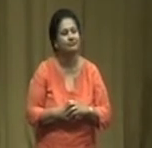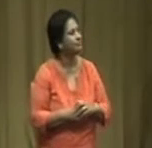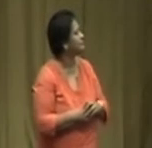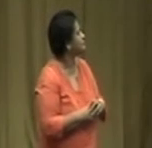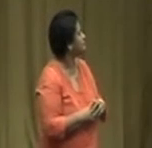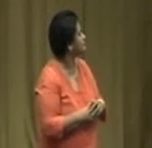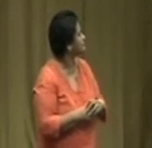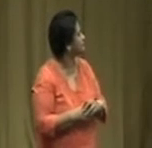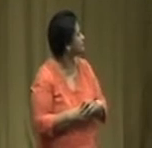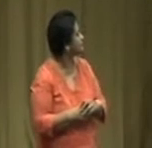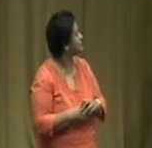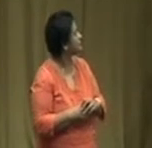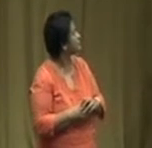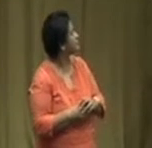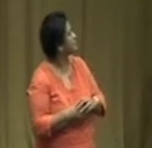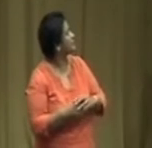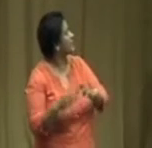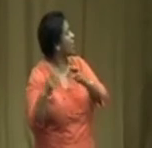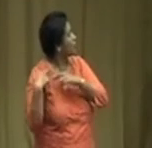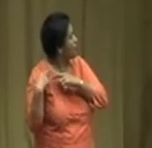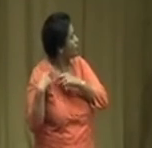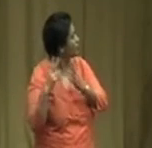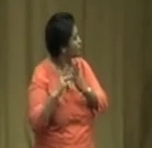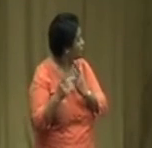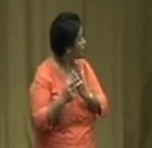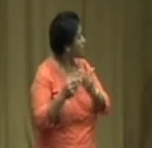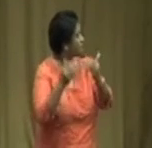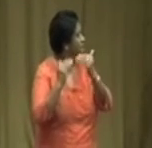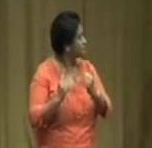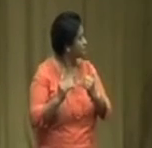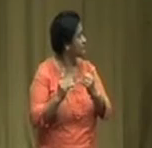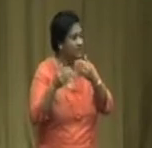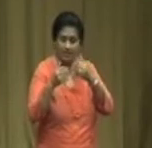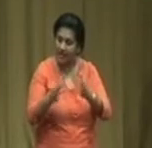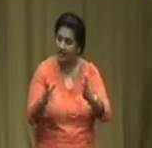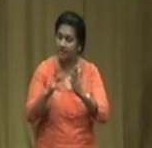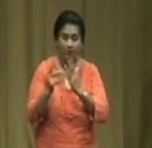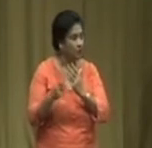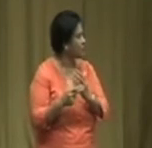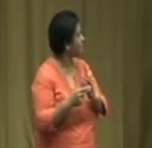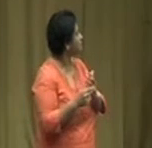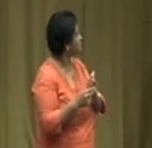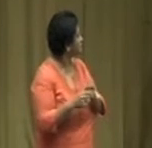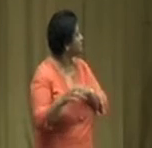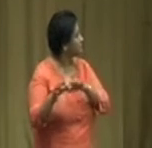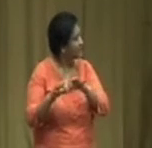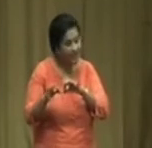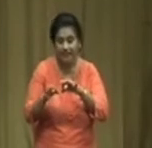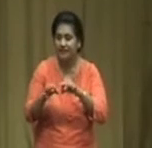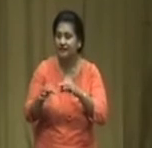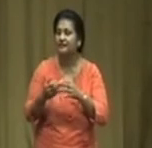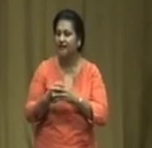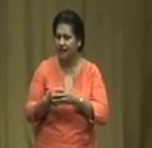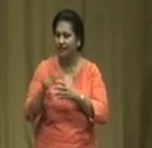If learners request assessment services and successfully achieve the digital certifications, the 4 digital